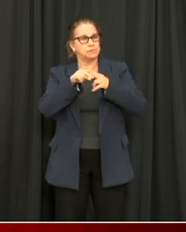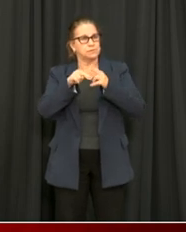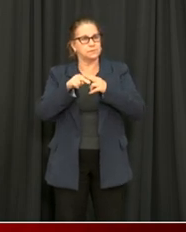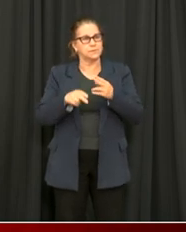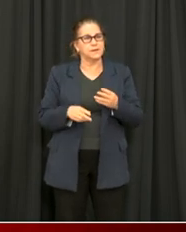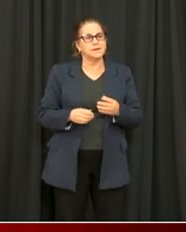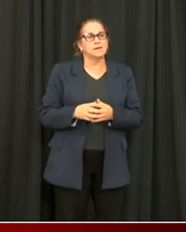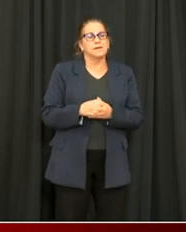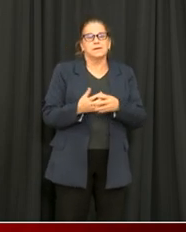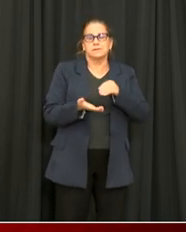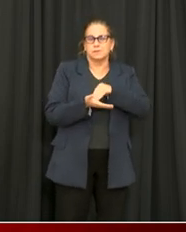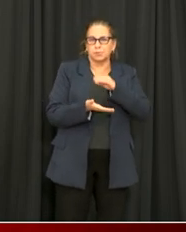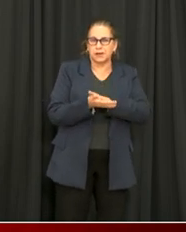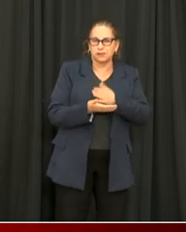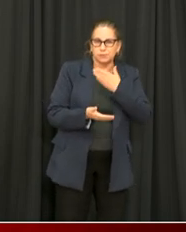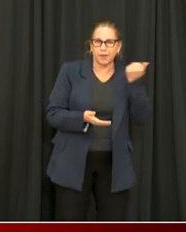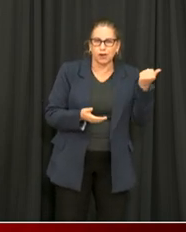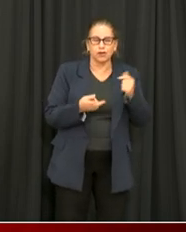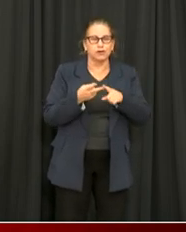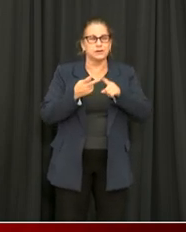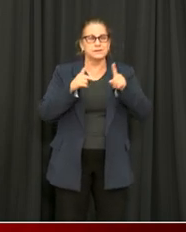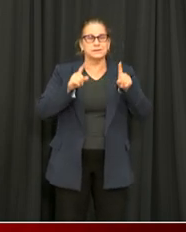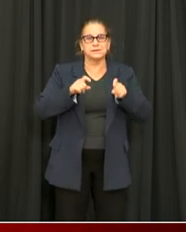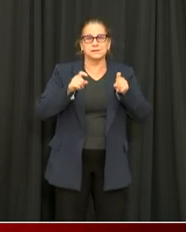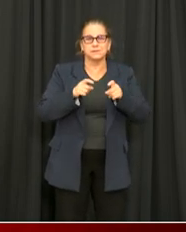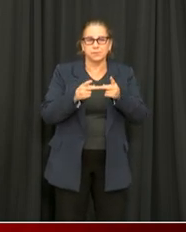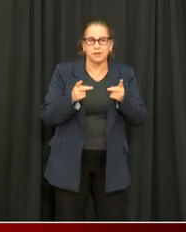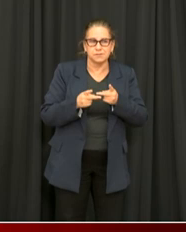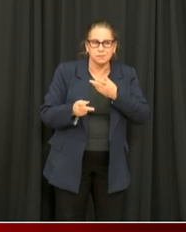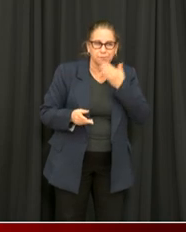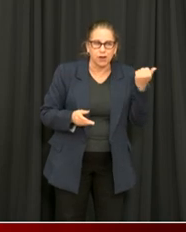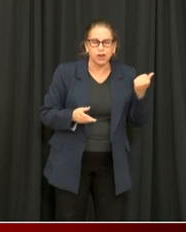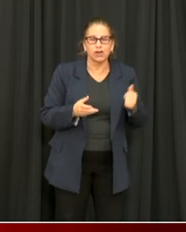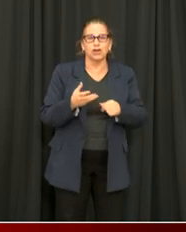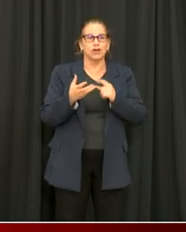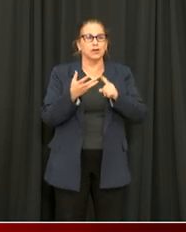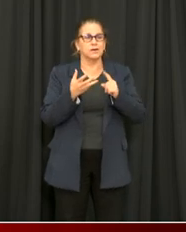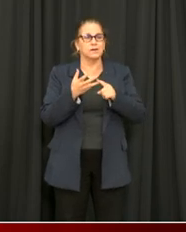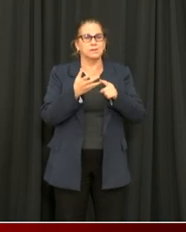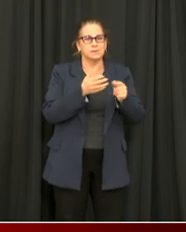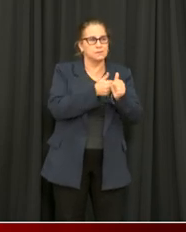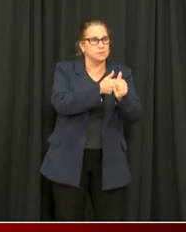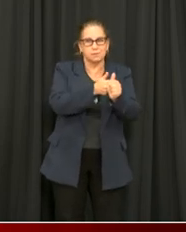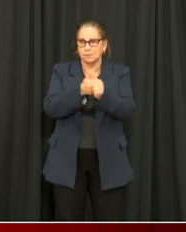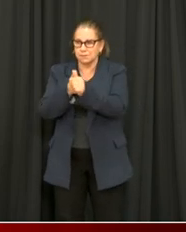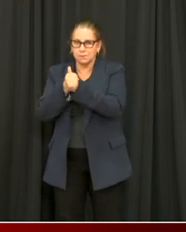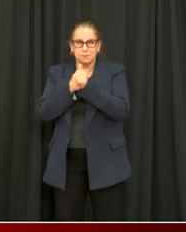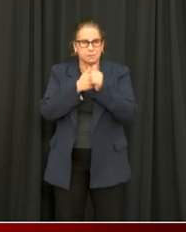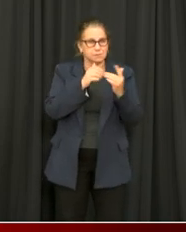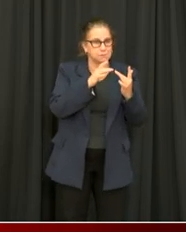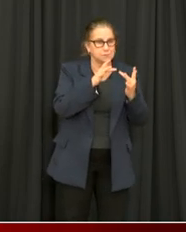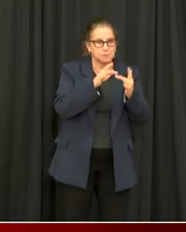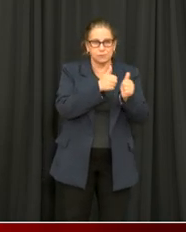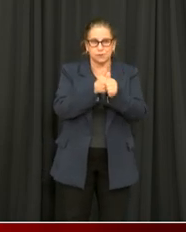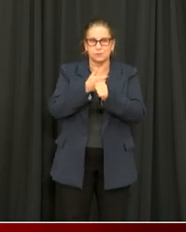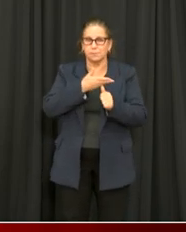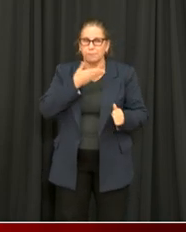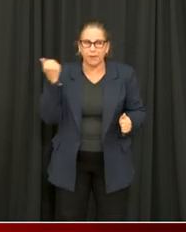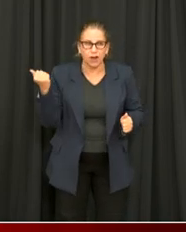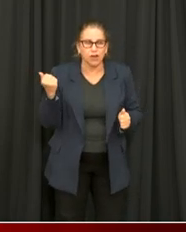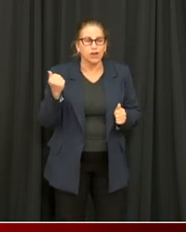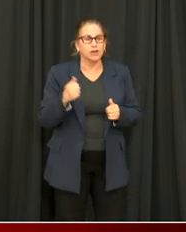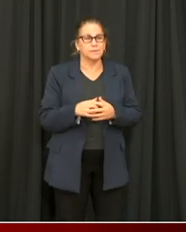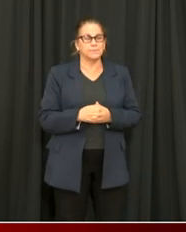technology system, which we went over in depth with you all last week. So as the mayor has mentioned, in the past 2